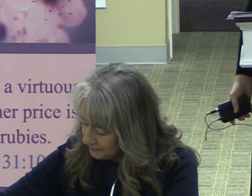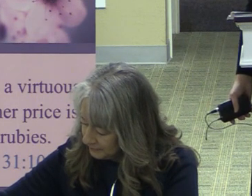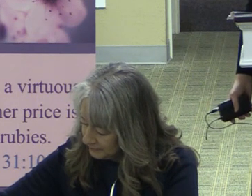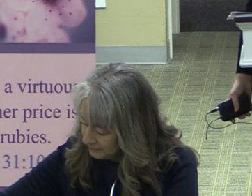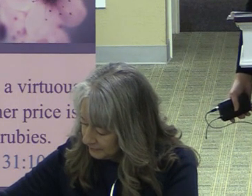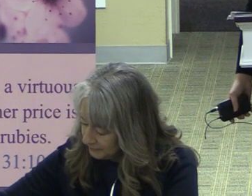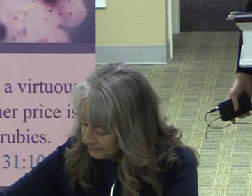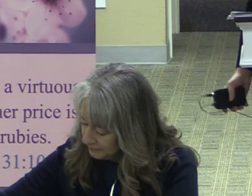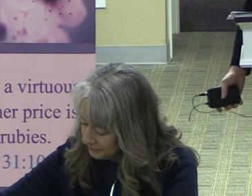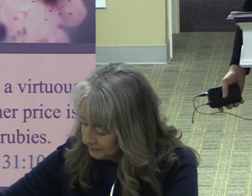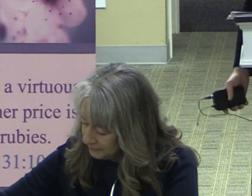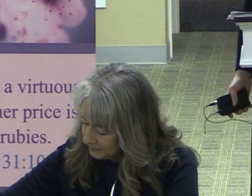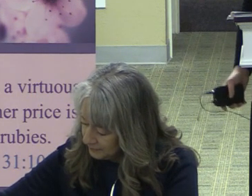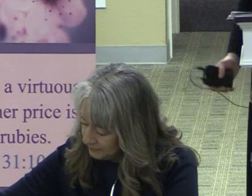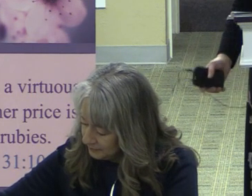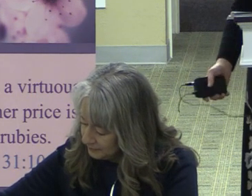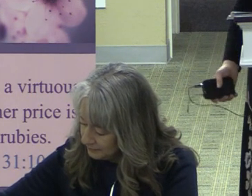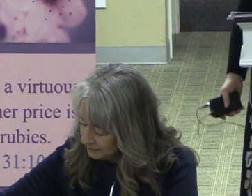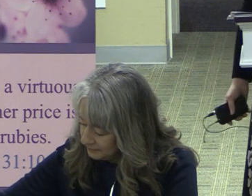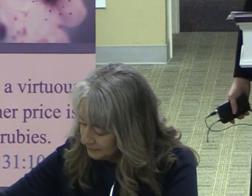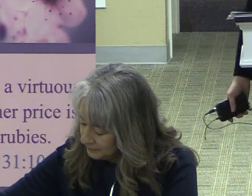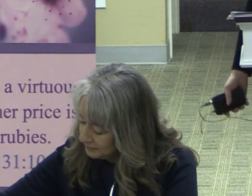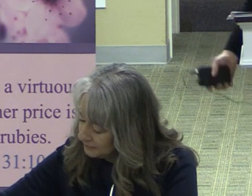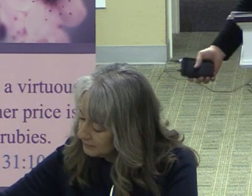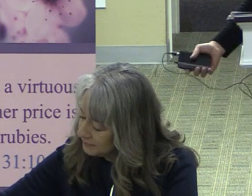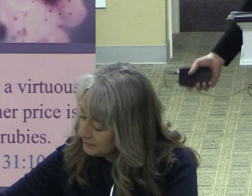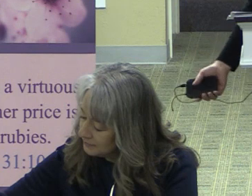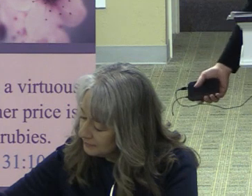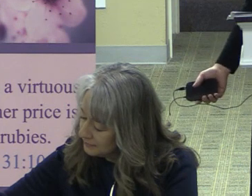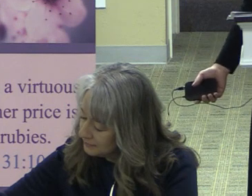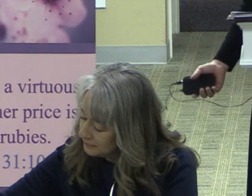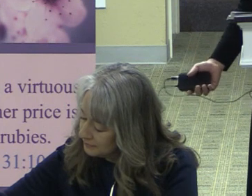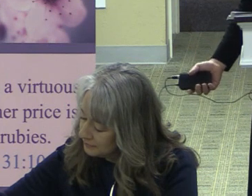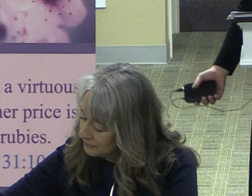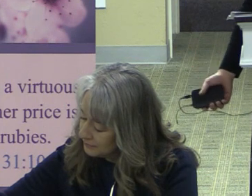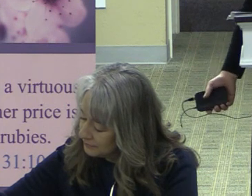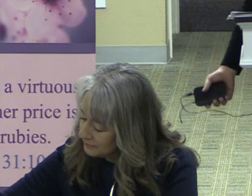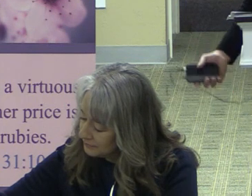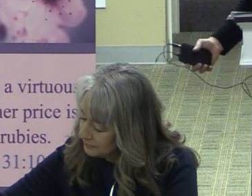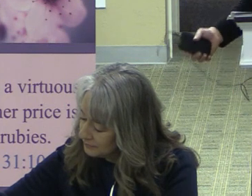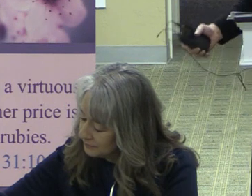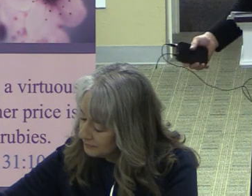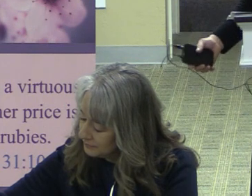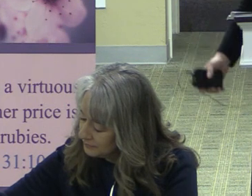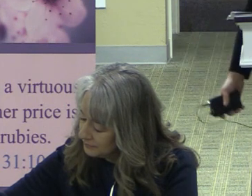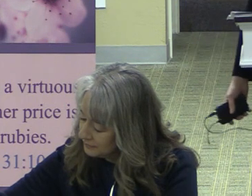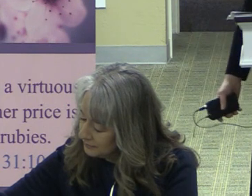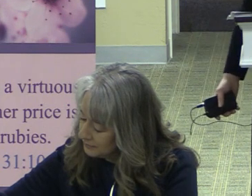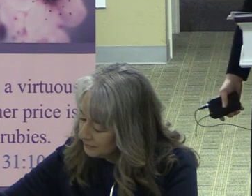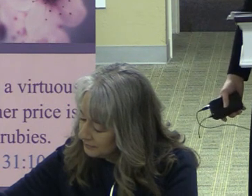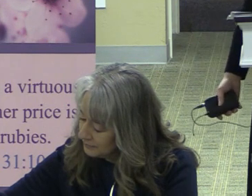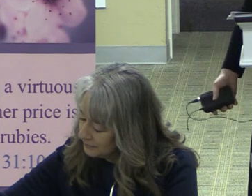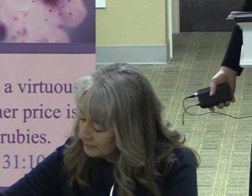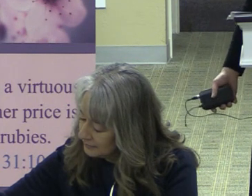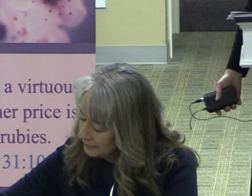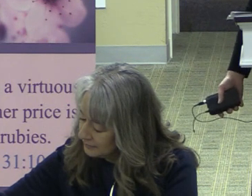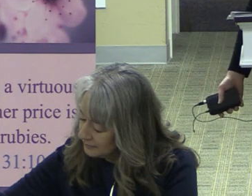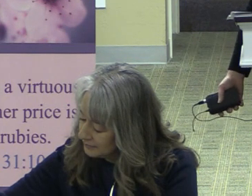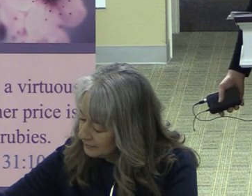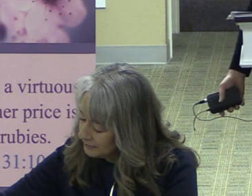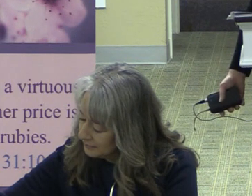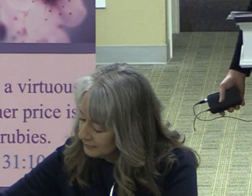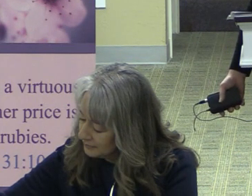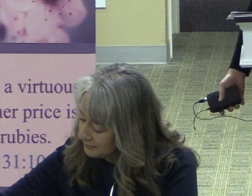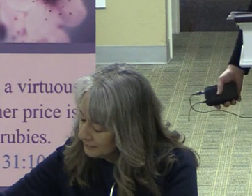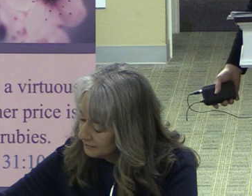knees. Say to them that are of a fearful heart, be strong, fear not. Behold, your God will come with vengeance, even God